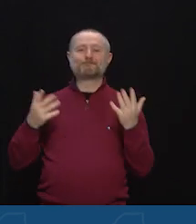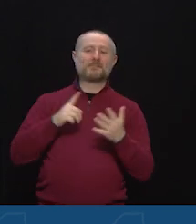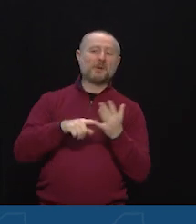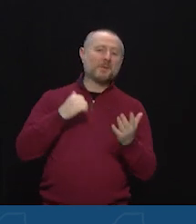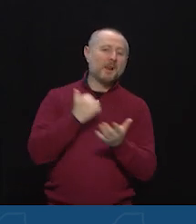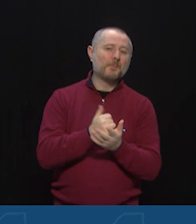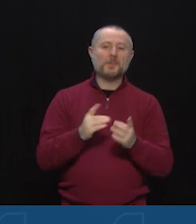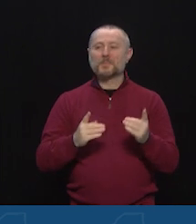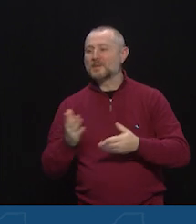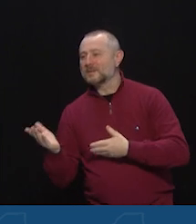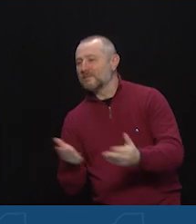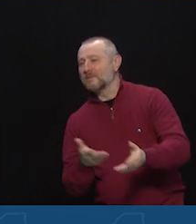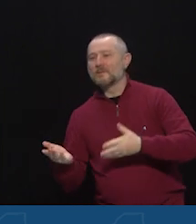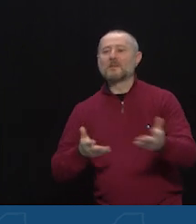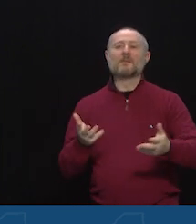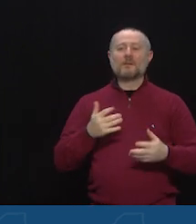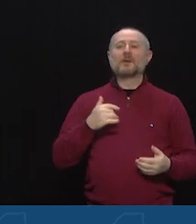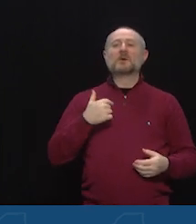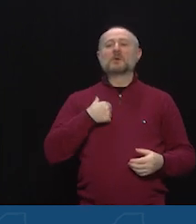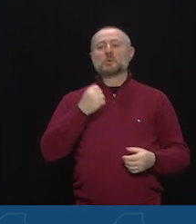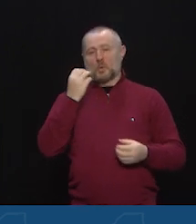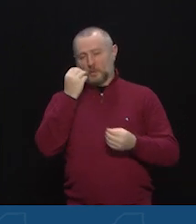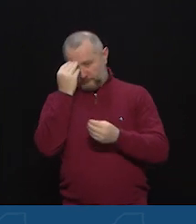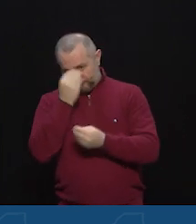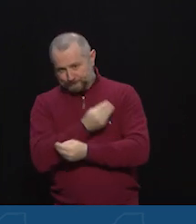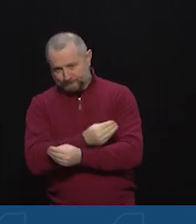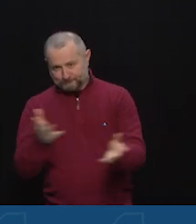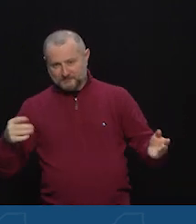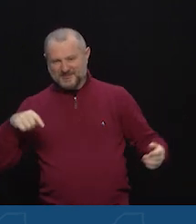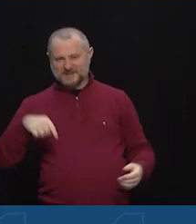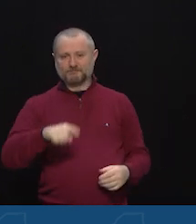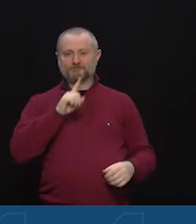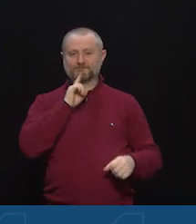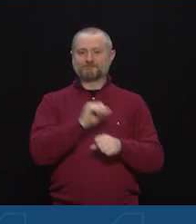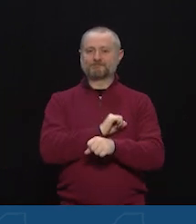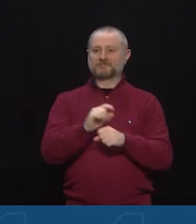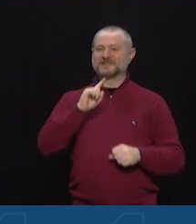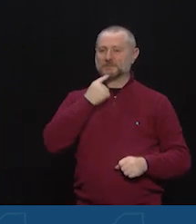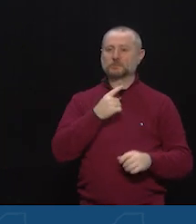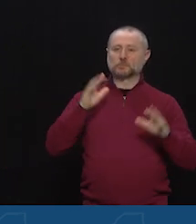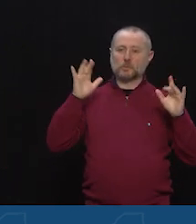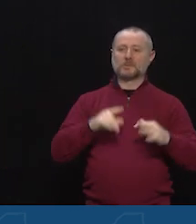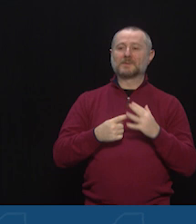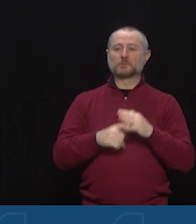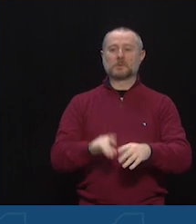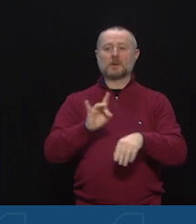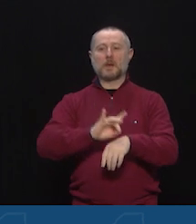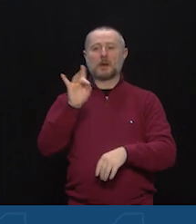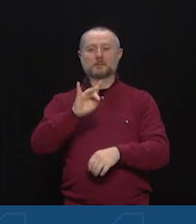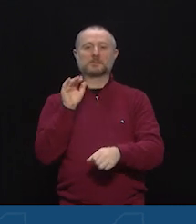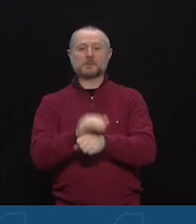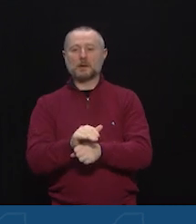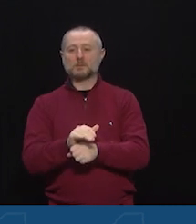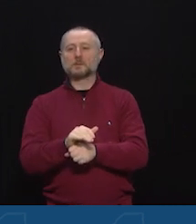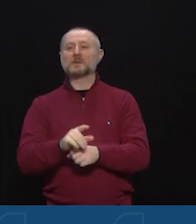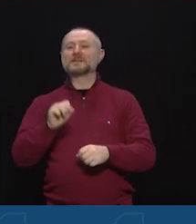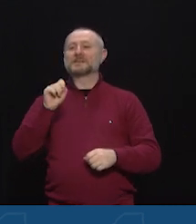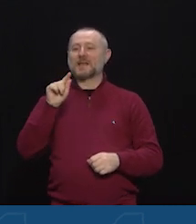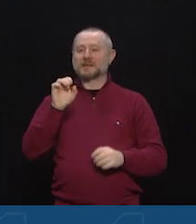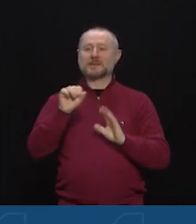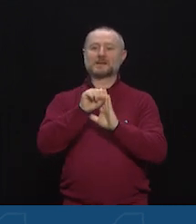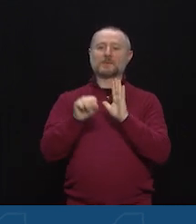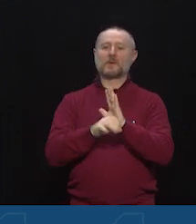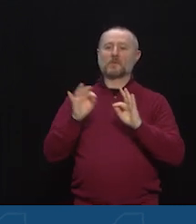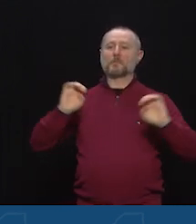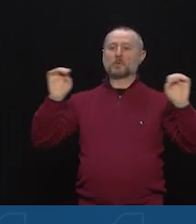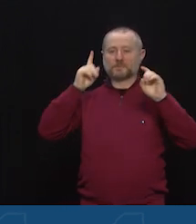personnel. So just so everyone knows, that's how seriously we're taking it. 8 p.m. tonight, state of emergency here in the state of New York. And again,